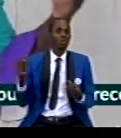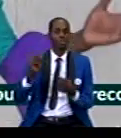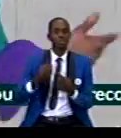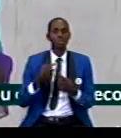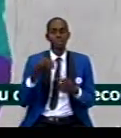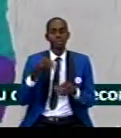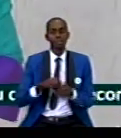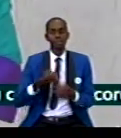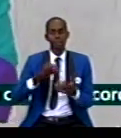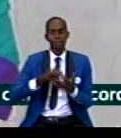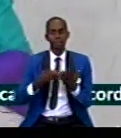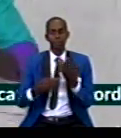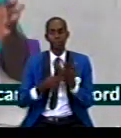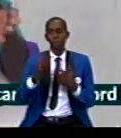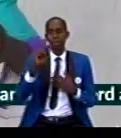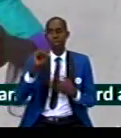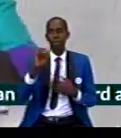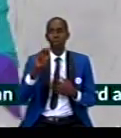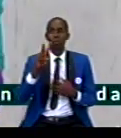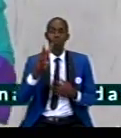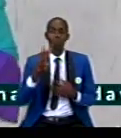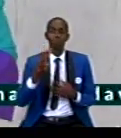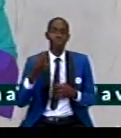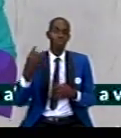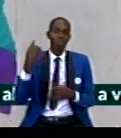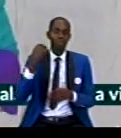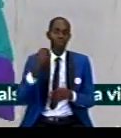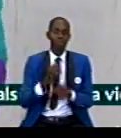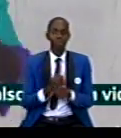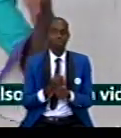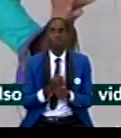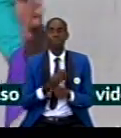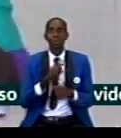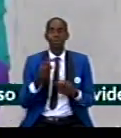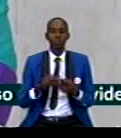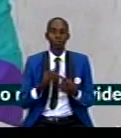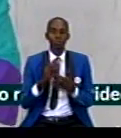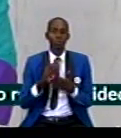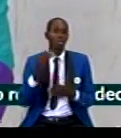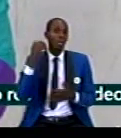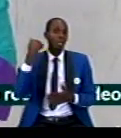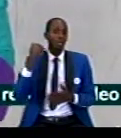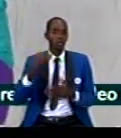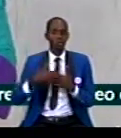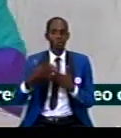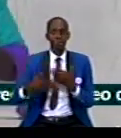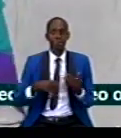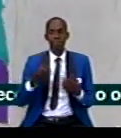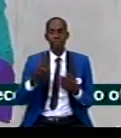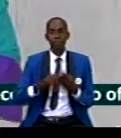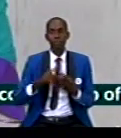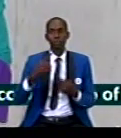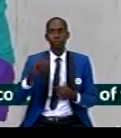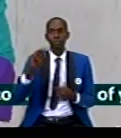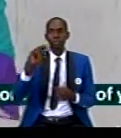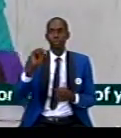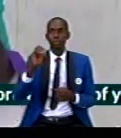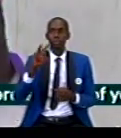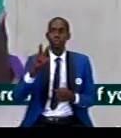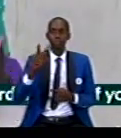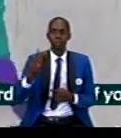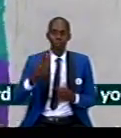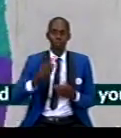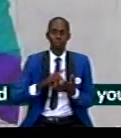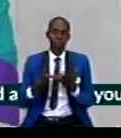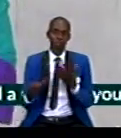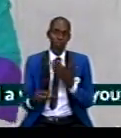2022, when my aunt invited me to the November edition of the GCK. She told me Pastor Kumuyi will be